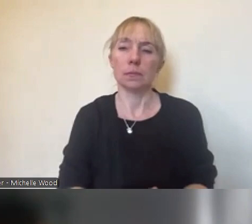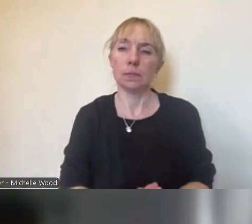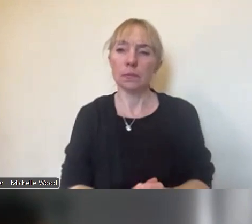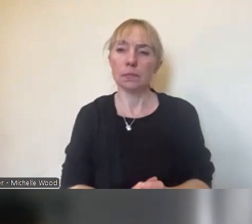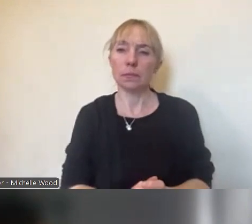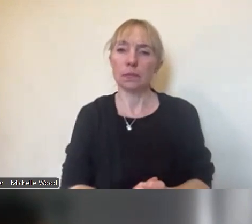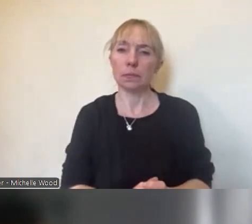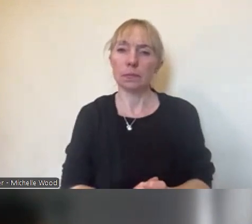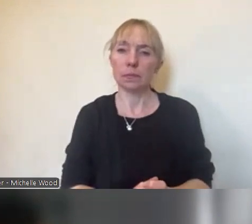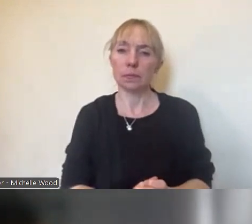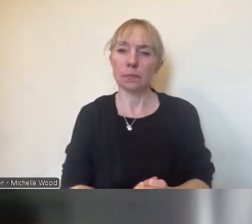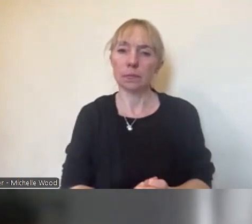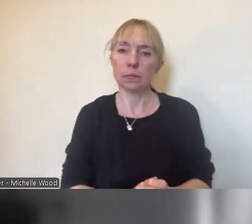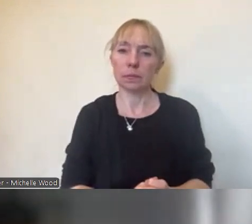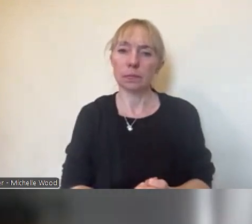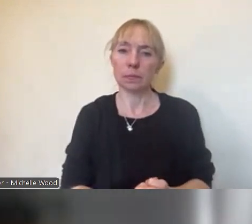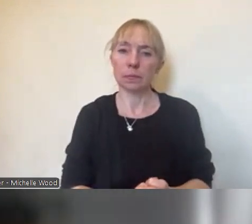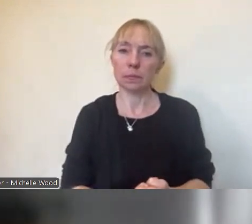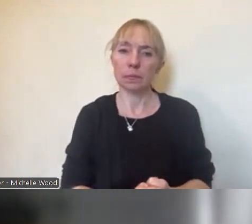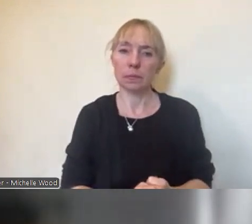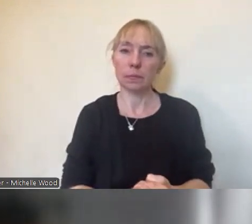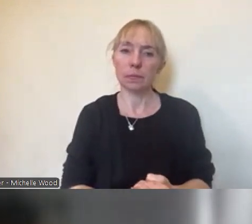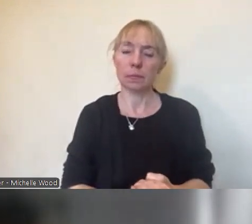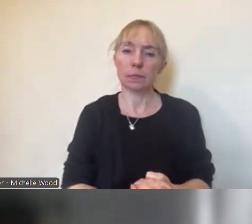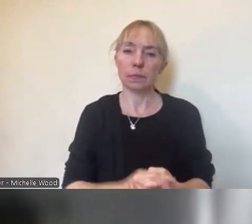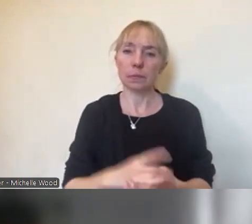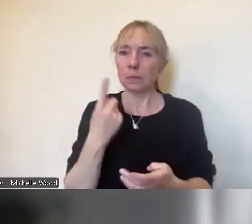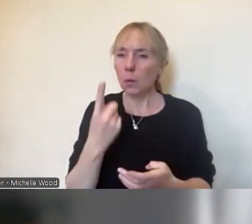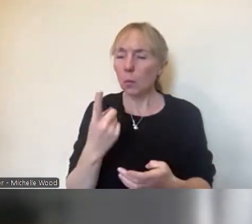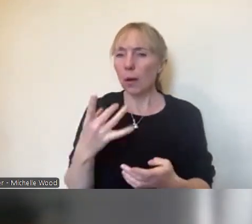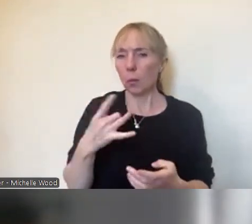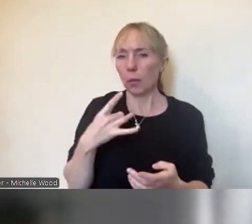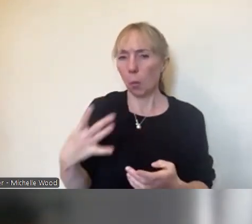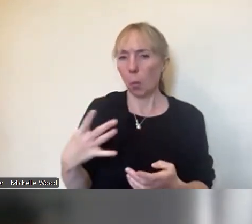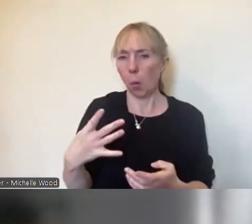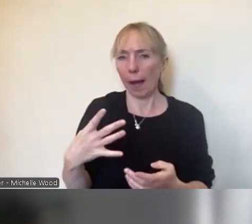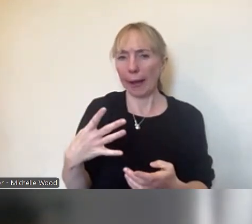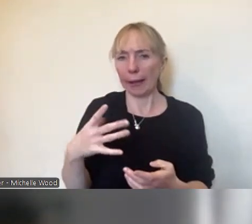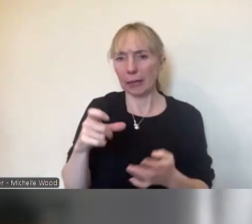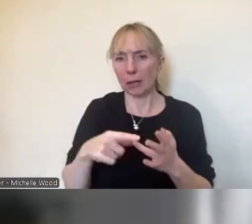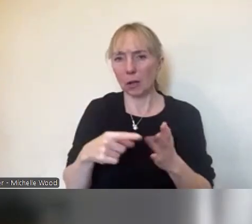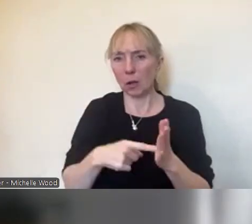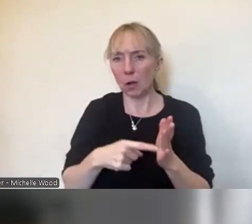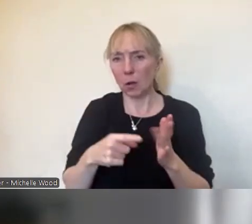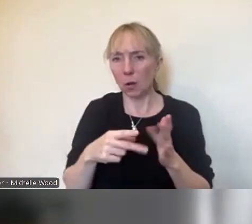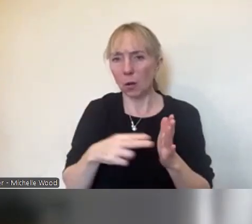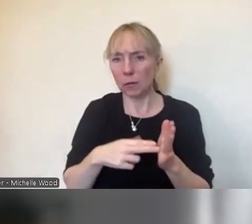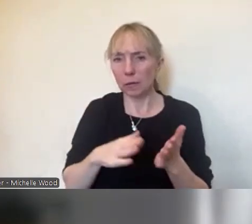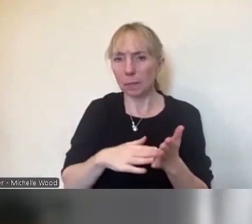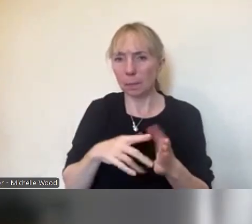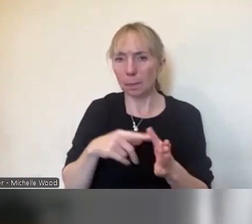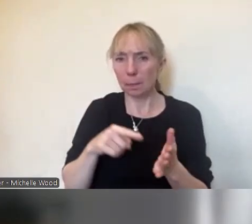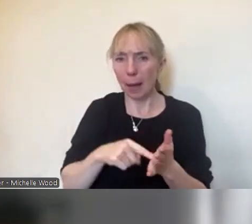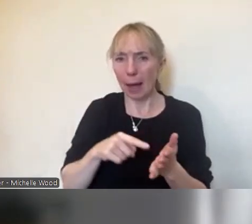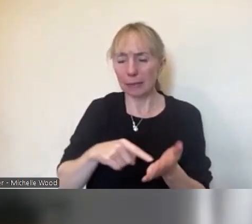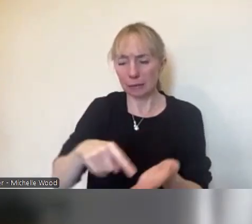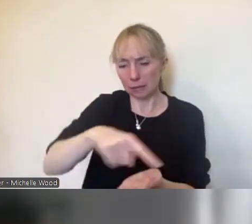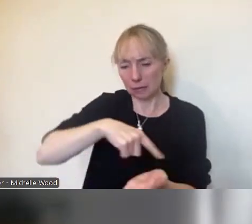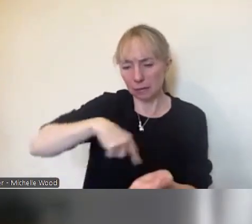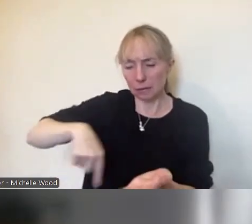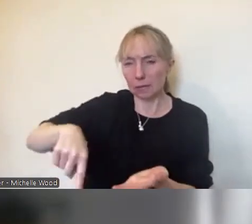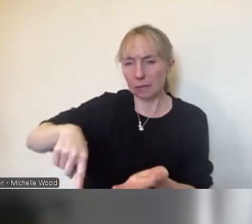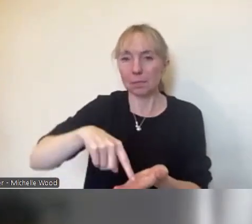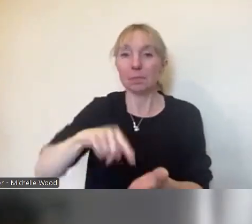a, those white cotton mats with a lace edge, or it could have been a doily. Yeah, it is. That was